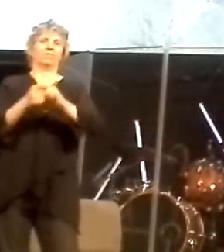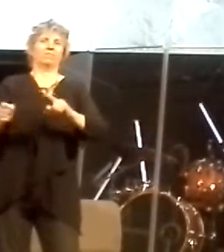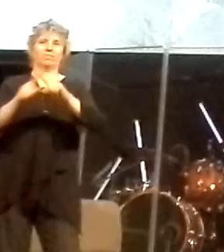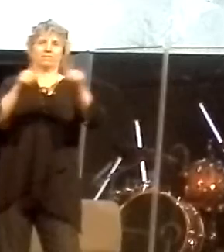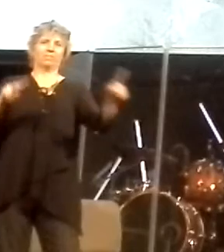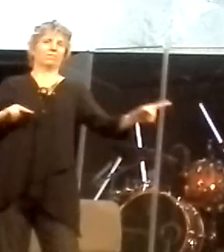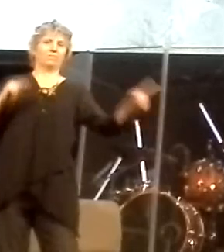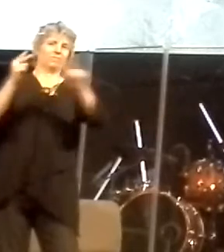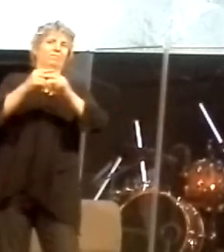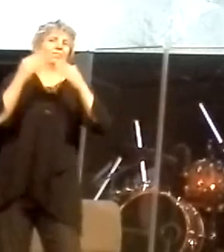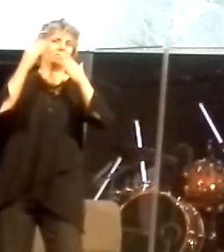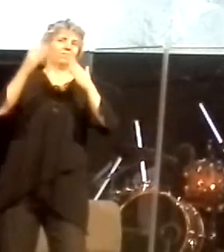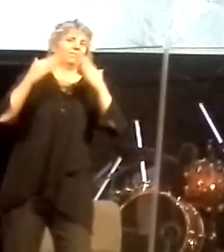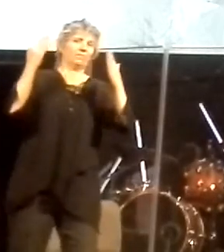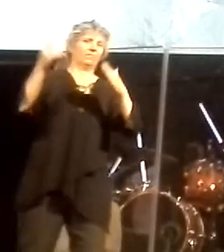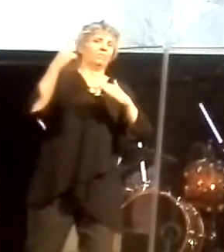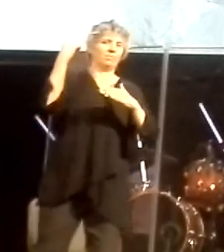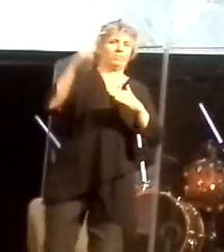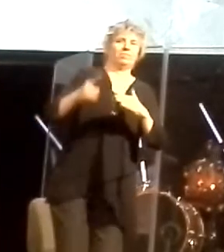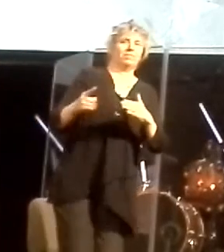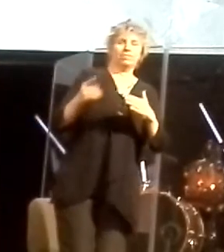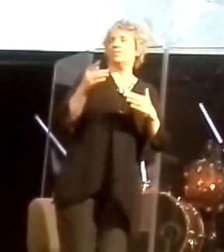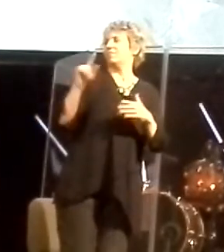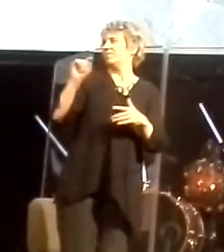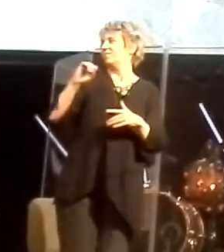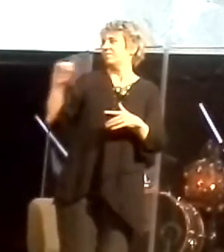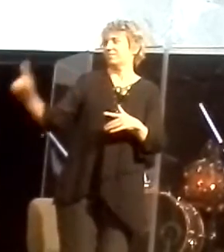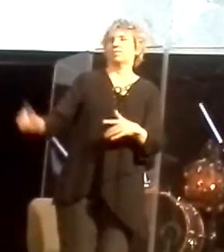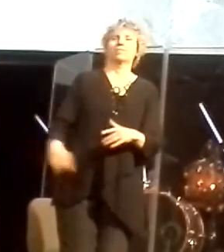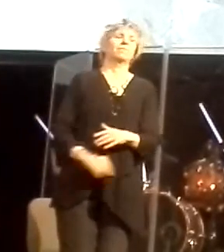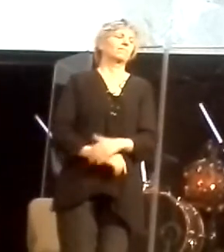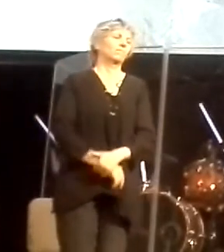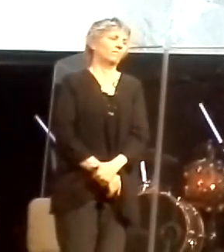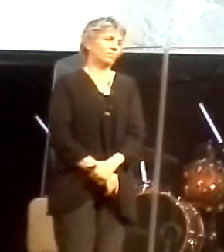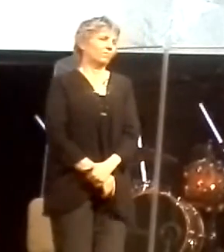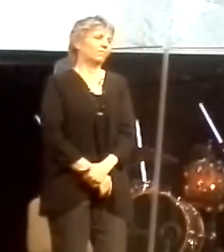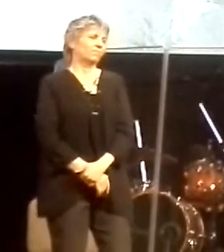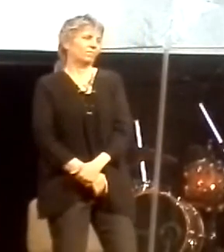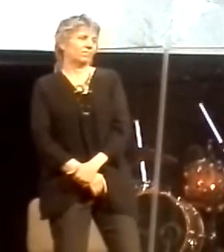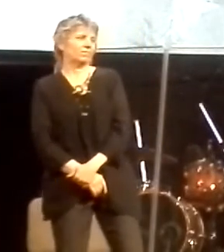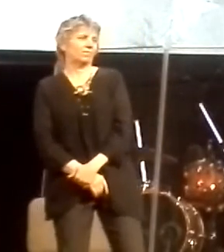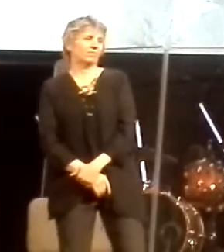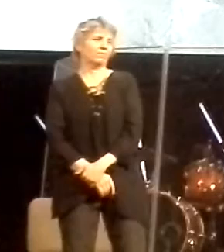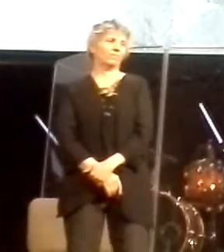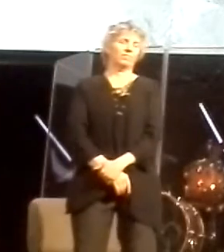like to thank Pastor Todd and my mother Oh your